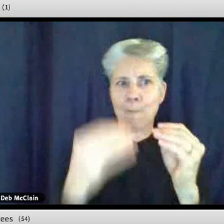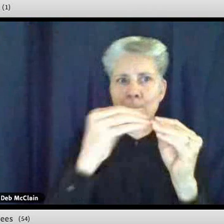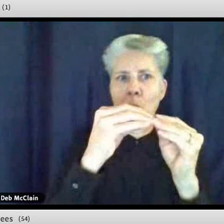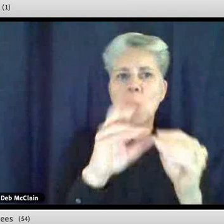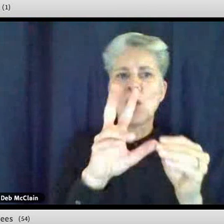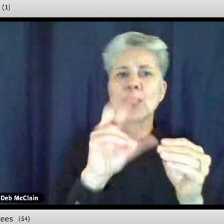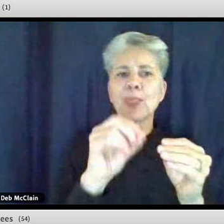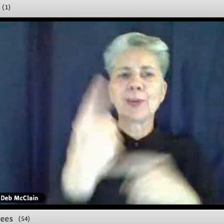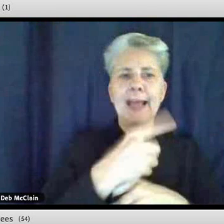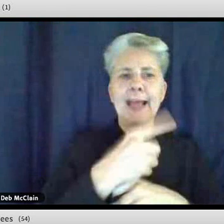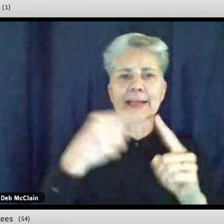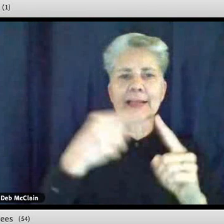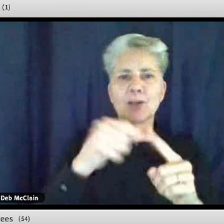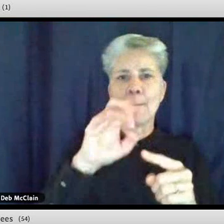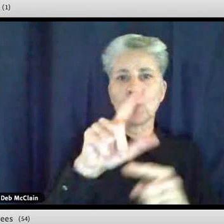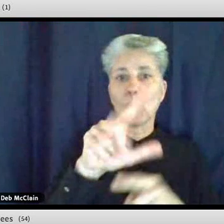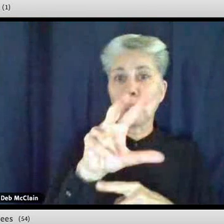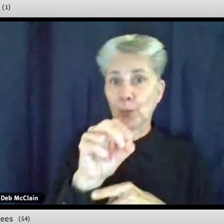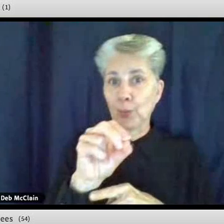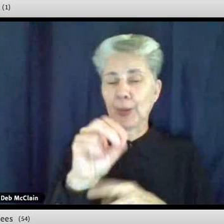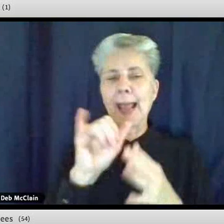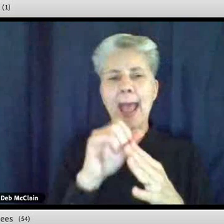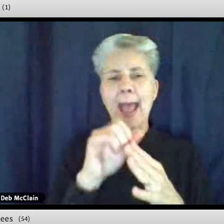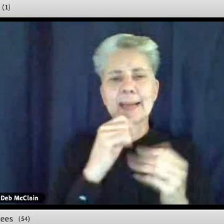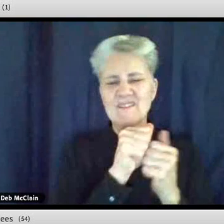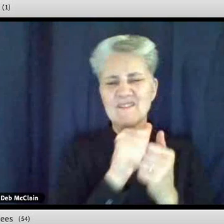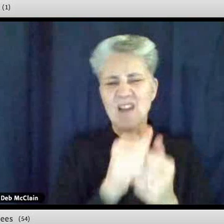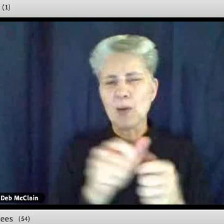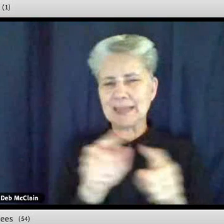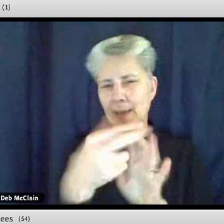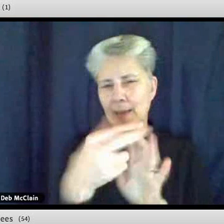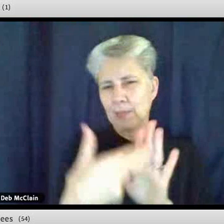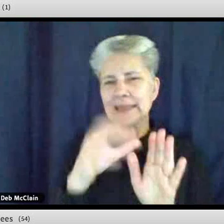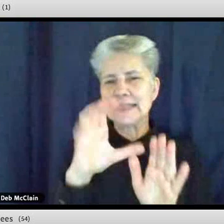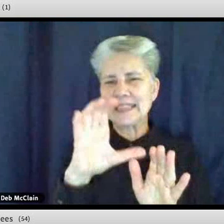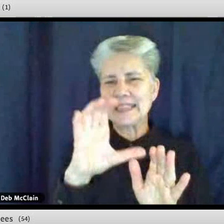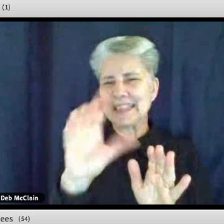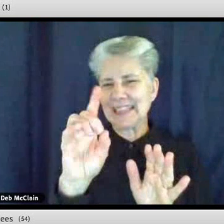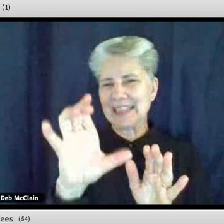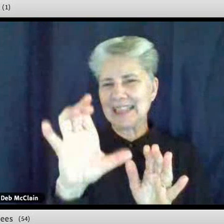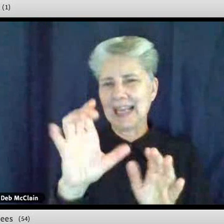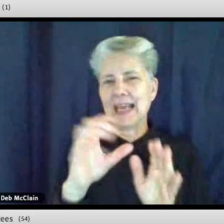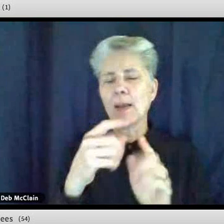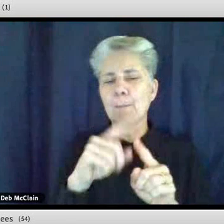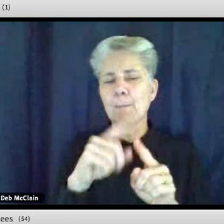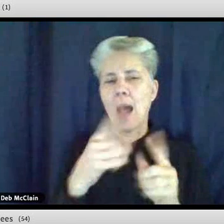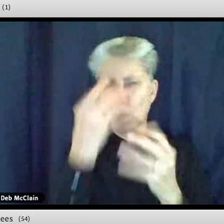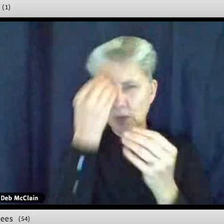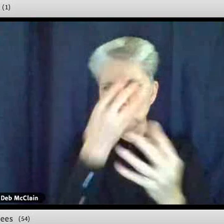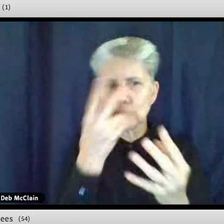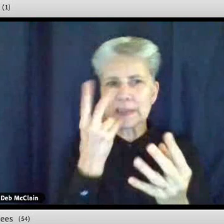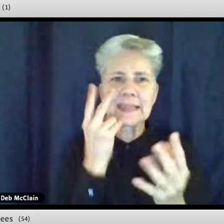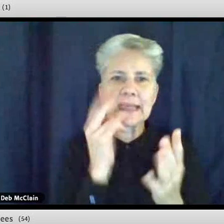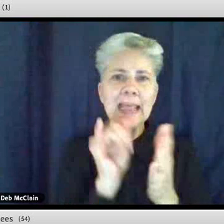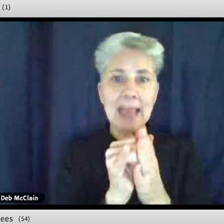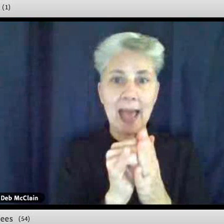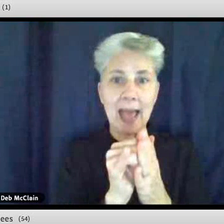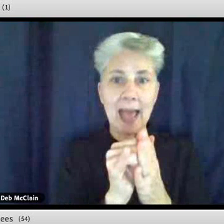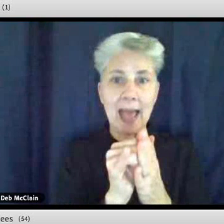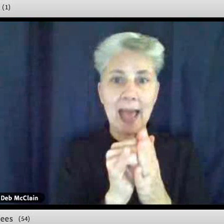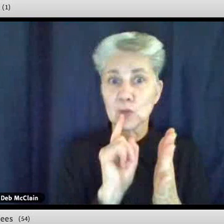of April, and it's in line with the same guidelines at the CDC. But I just wanted to make sure that you guys saw that that